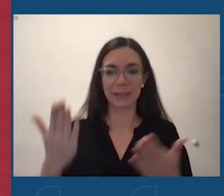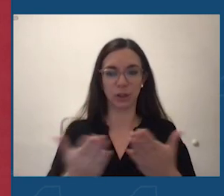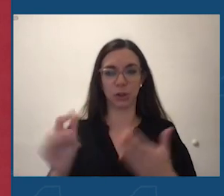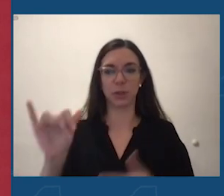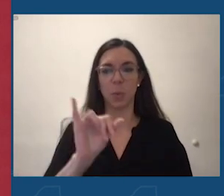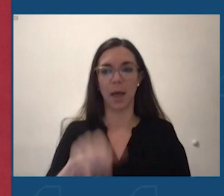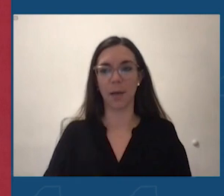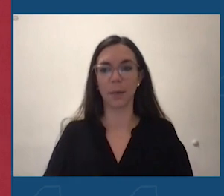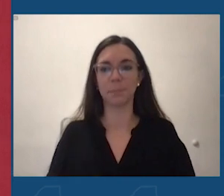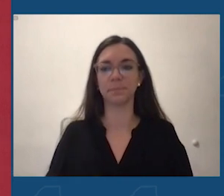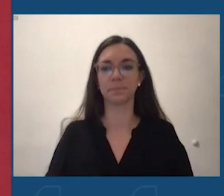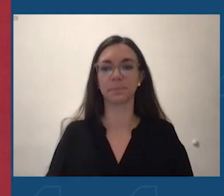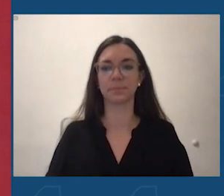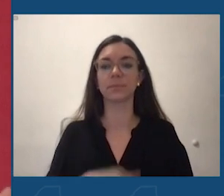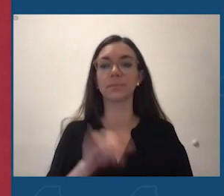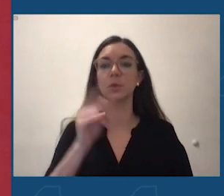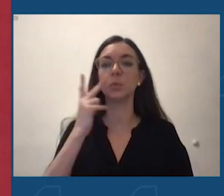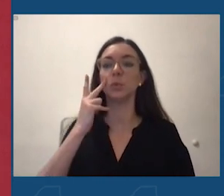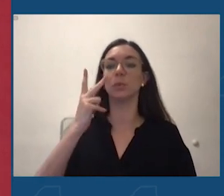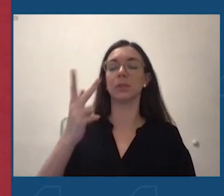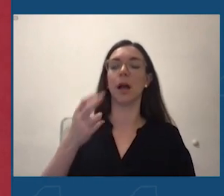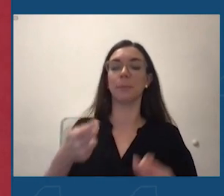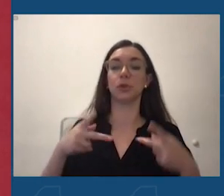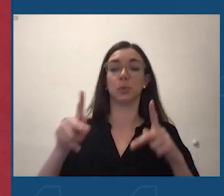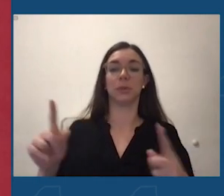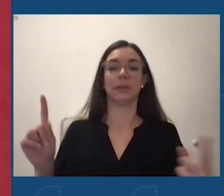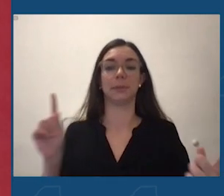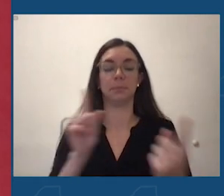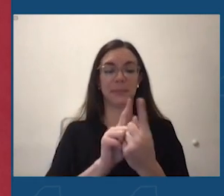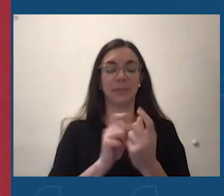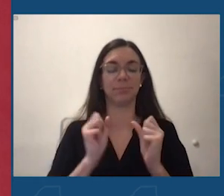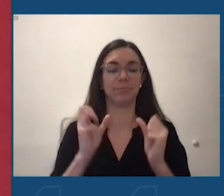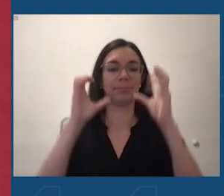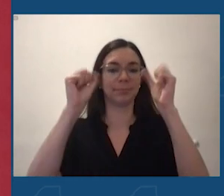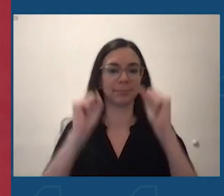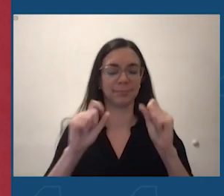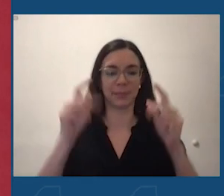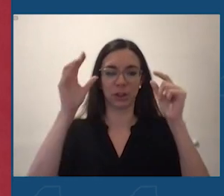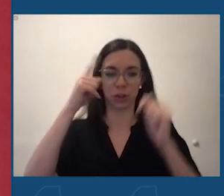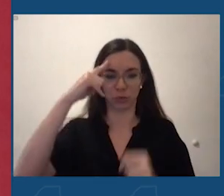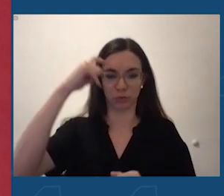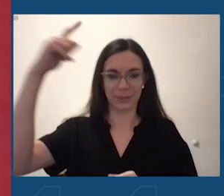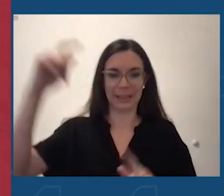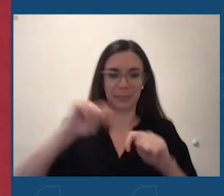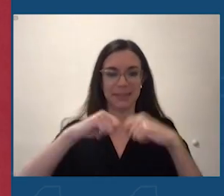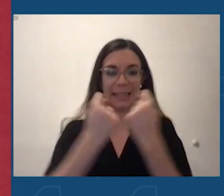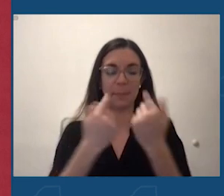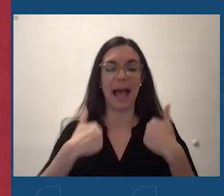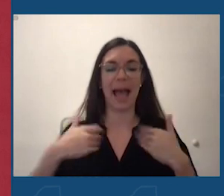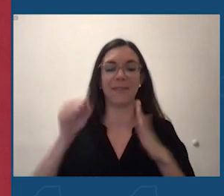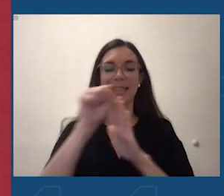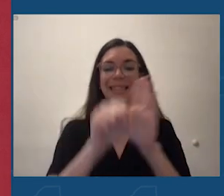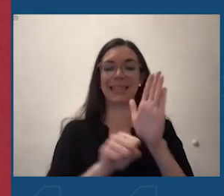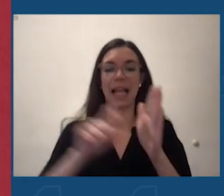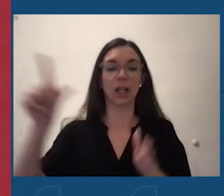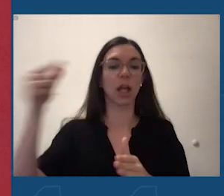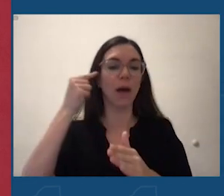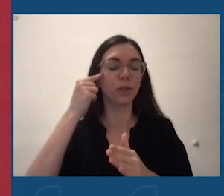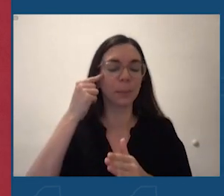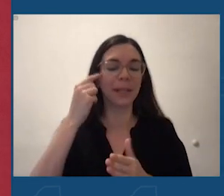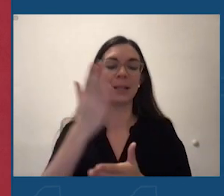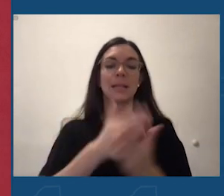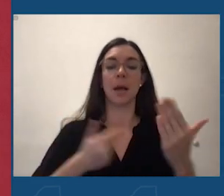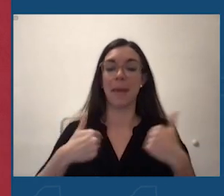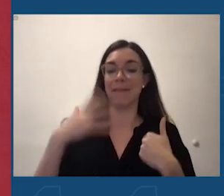And you saw the opportunity to meet, if you don't know them already, the incredible dream team I have in state government. Some have experience from the